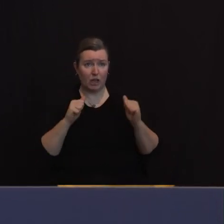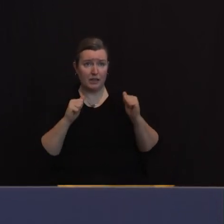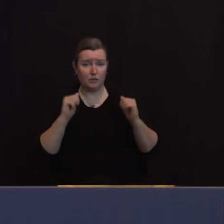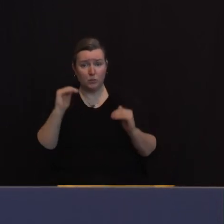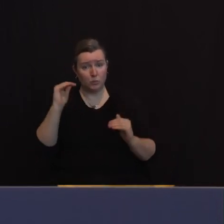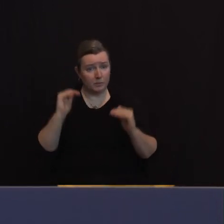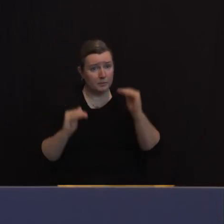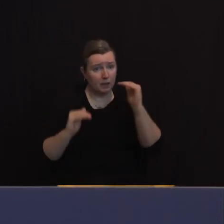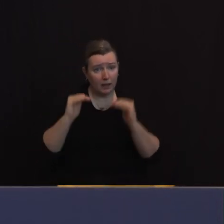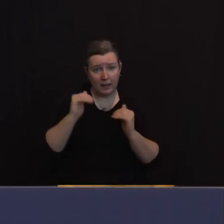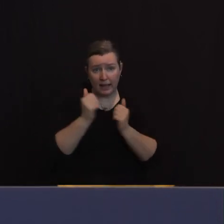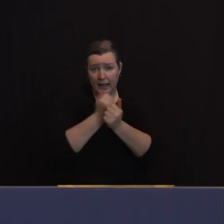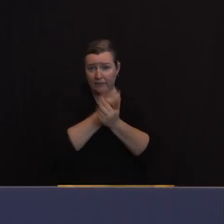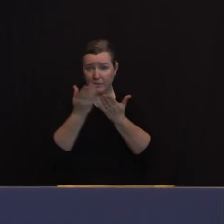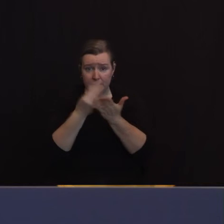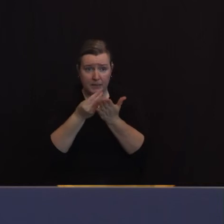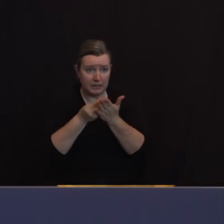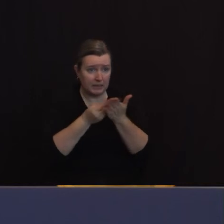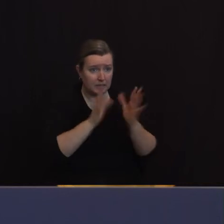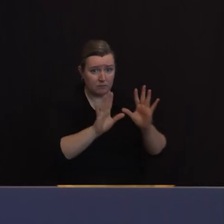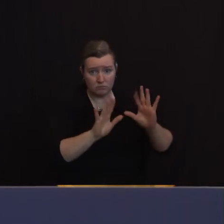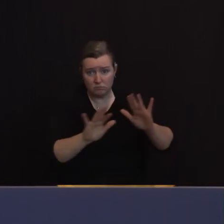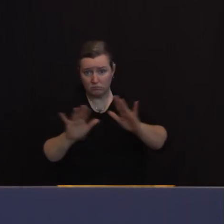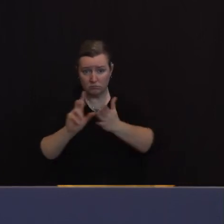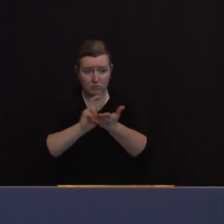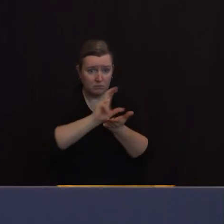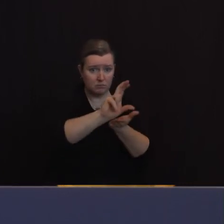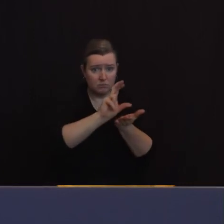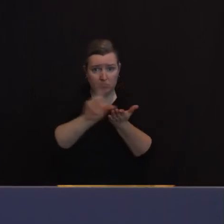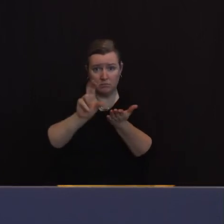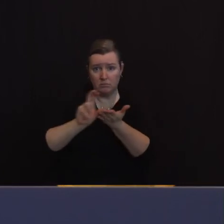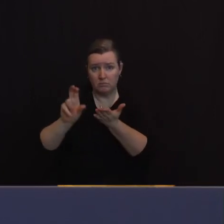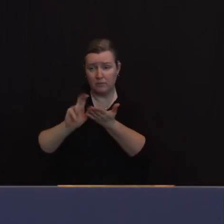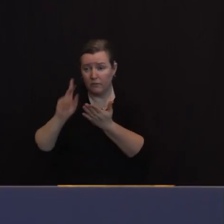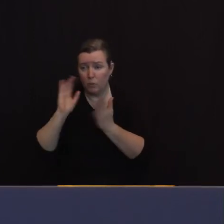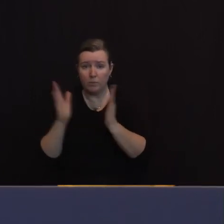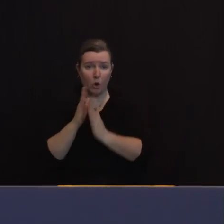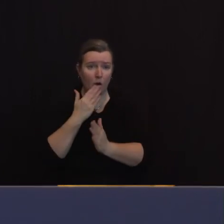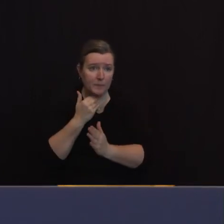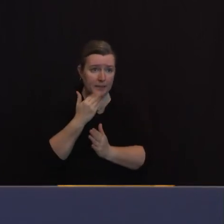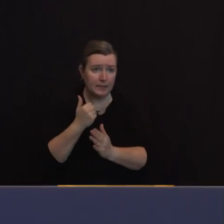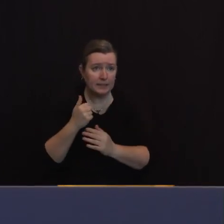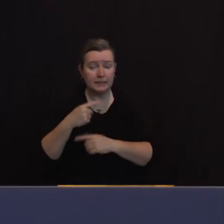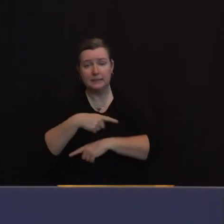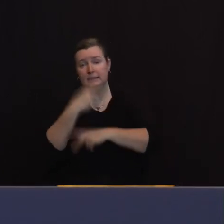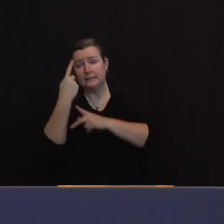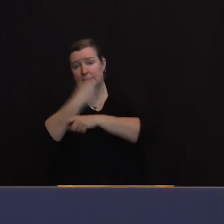we put a lot in for small businesses, for daycare, for